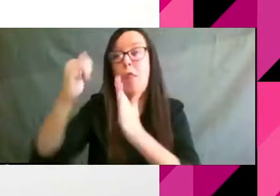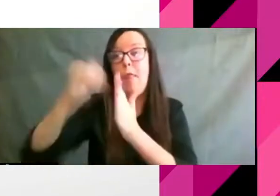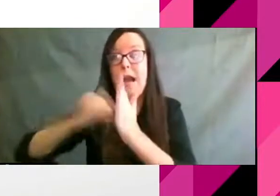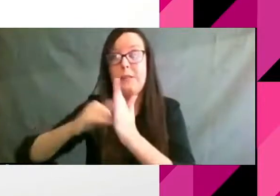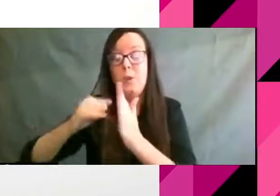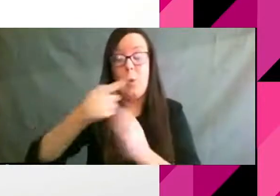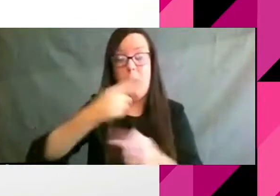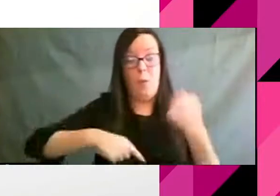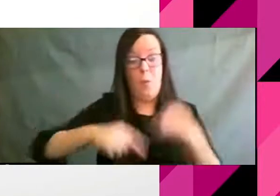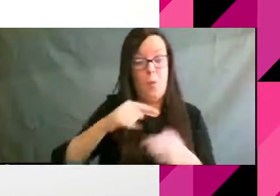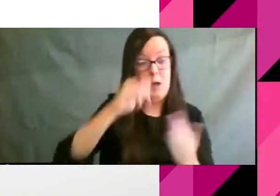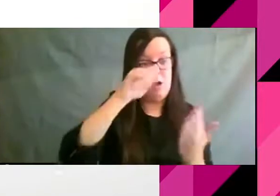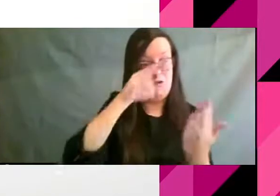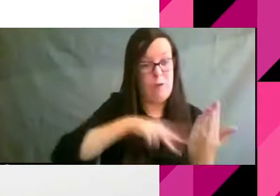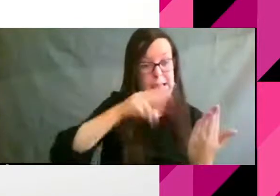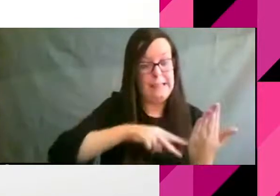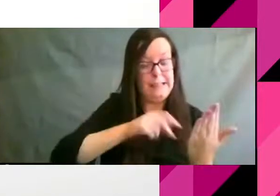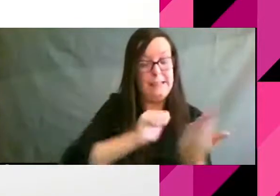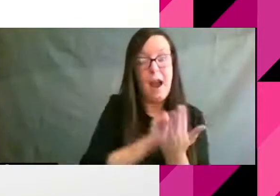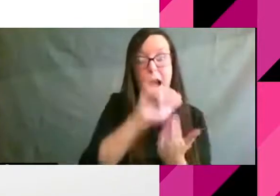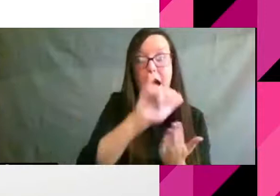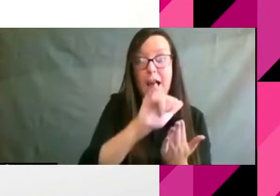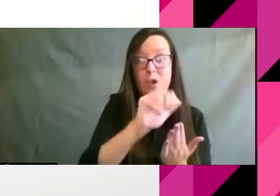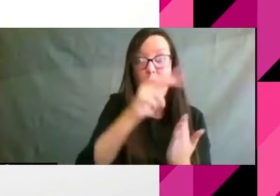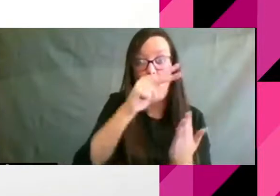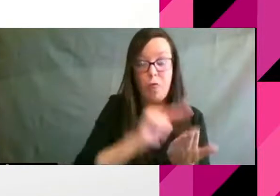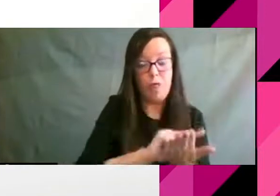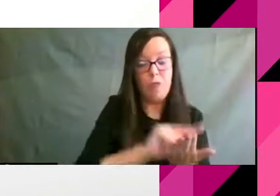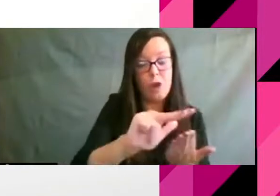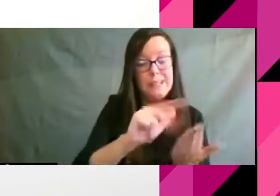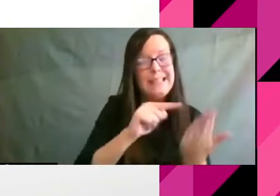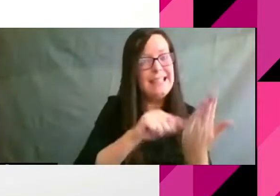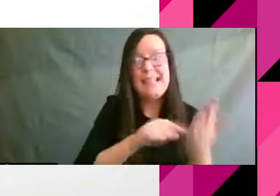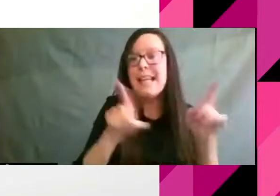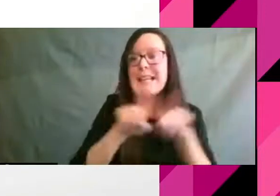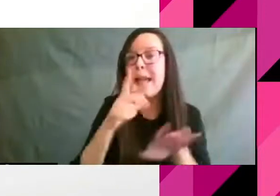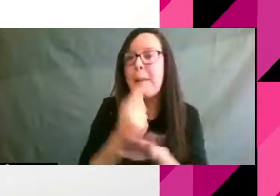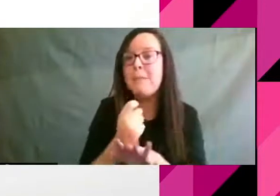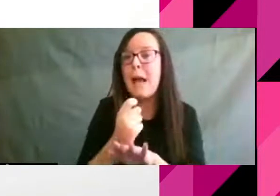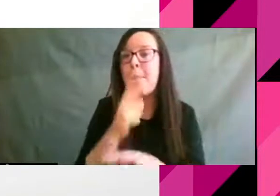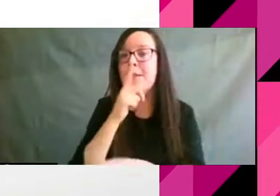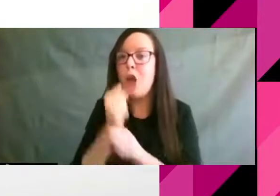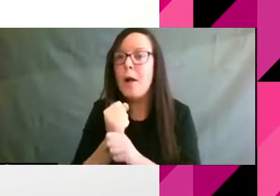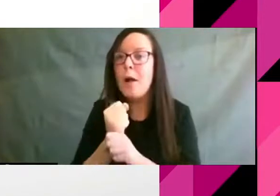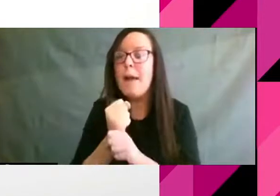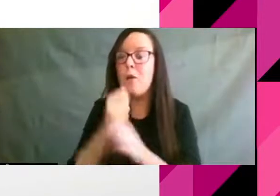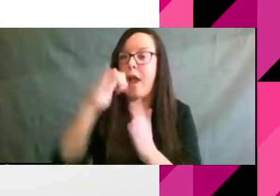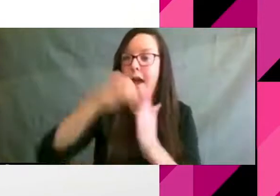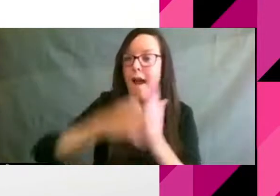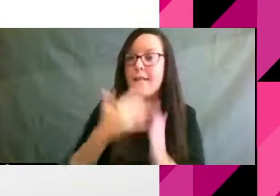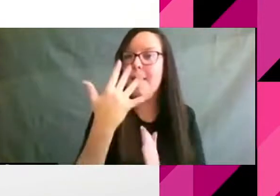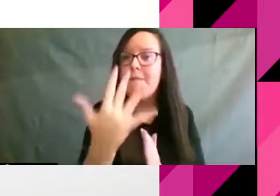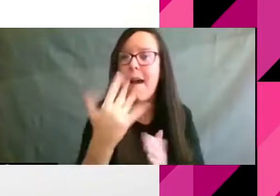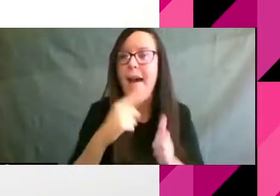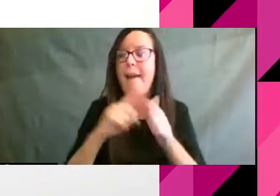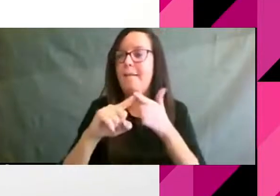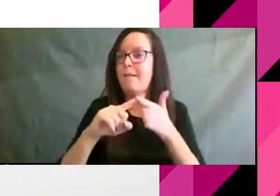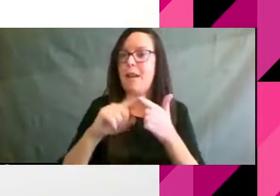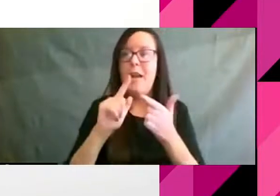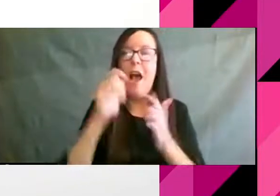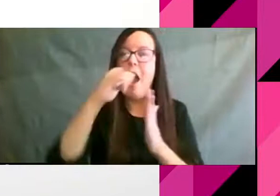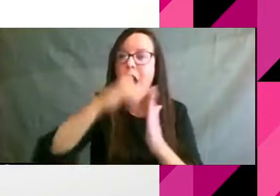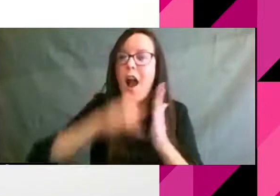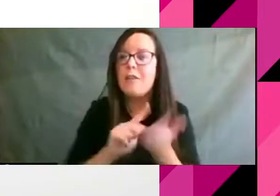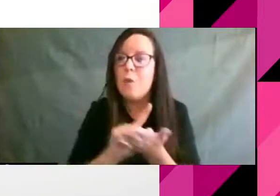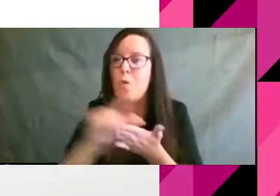have to remember that we are also talking about Article 5 on equality and non-discrimination, about Article 12, it's